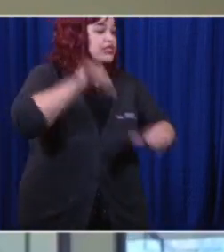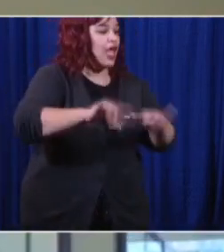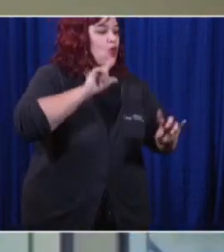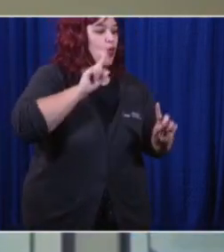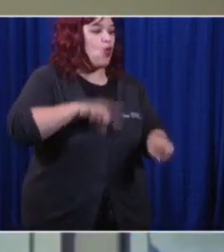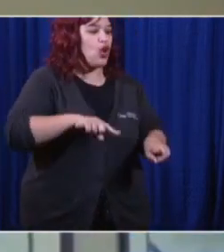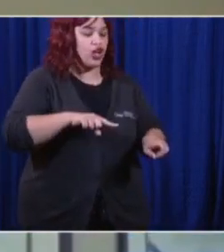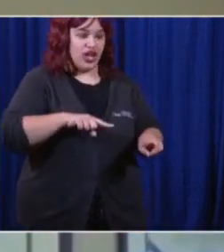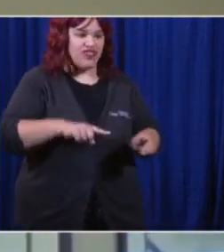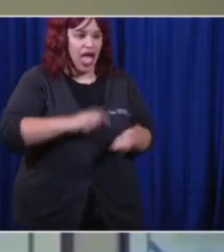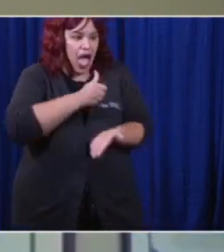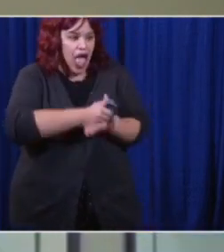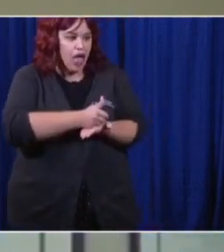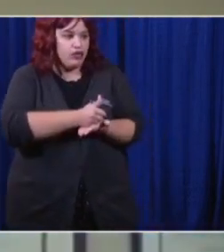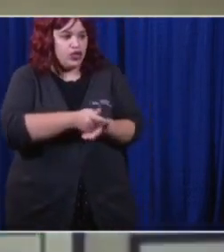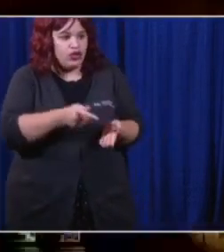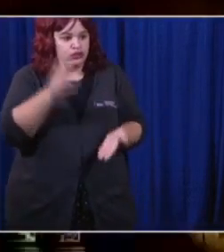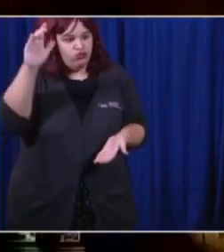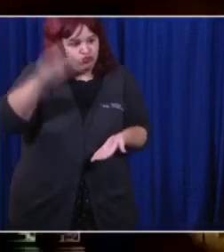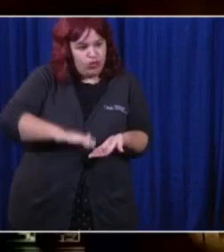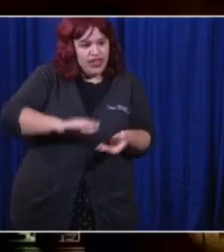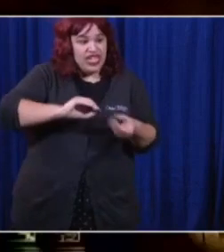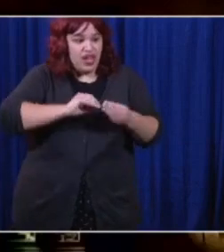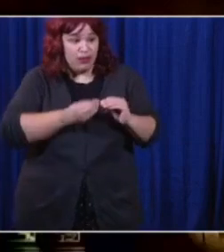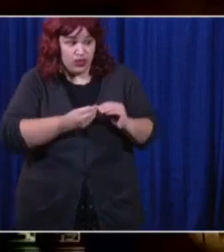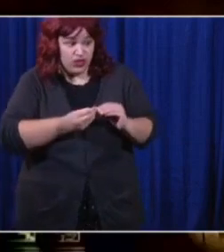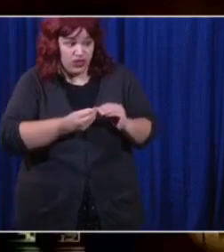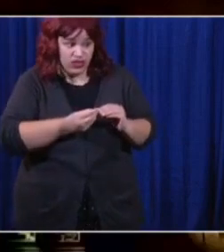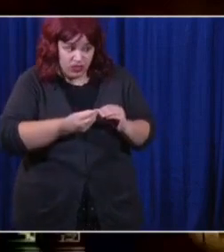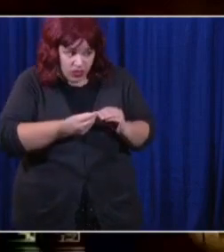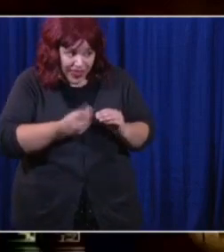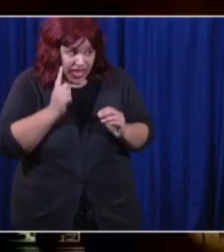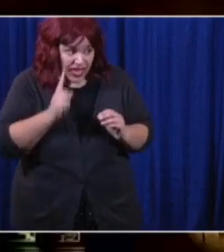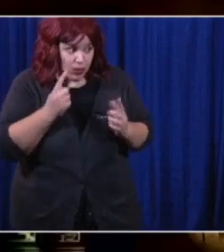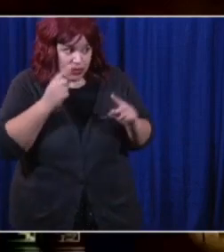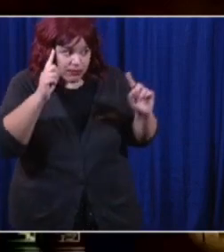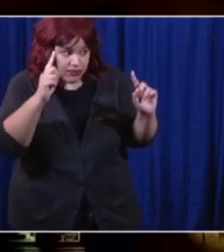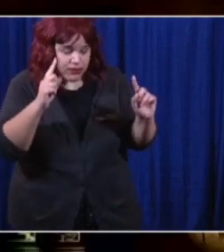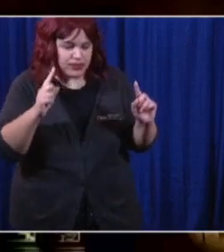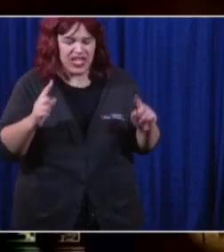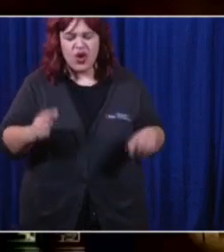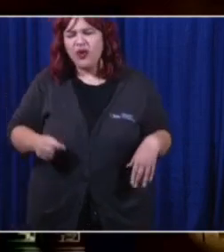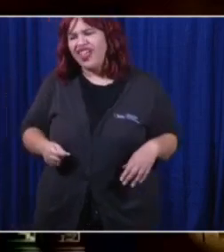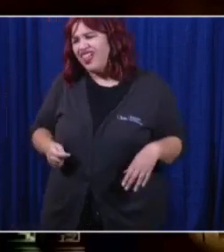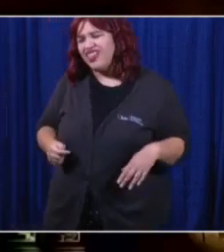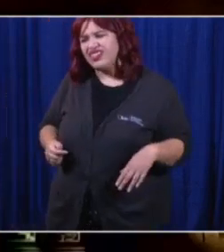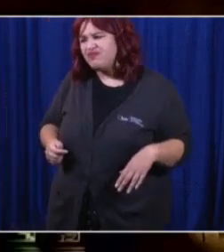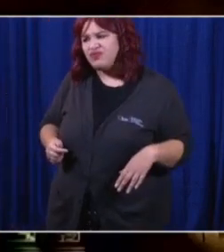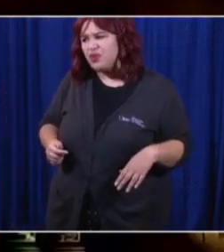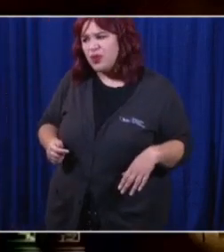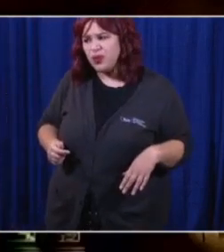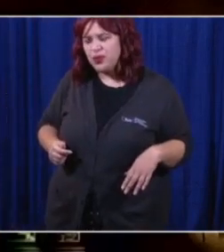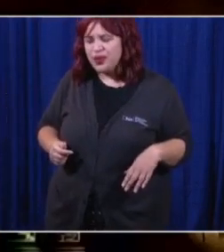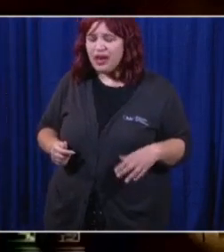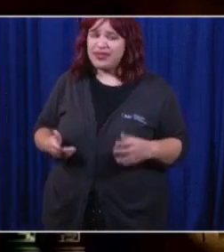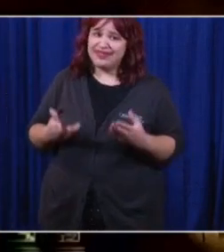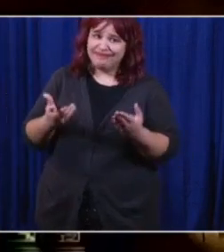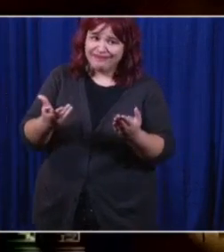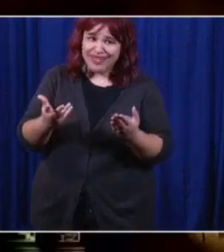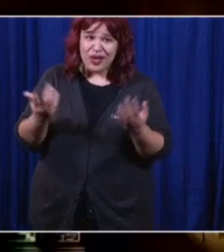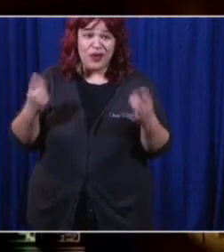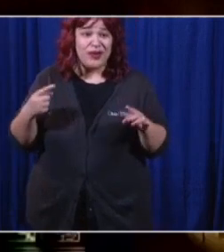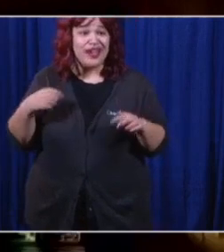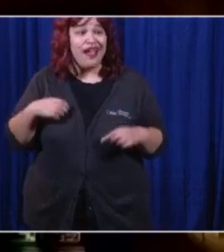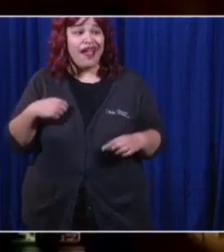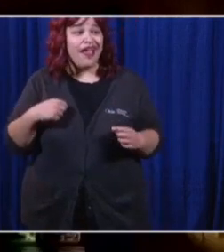spread? Well, thanks for the question. I'm not sure that it would, only because I think when I go out to Giant